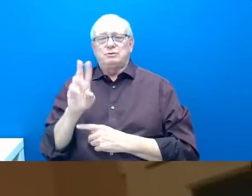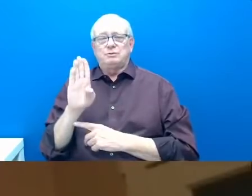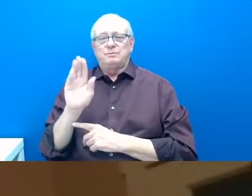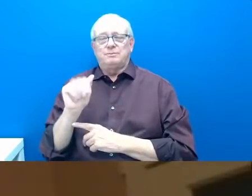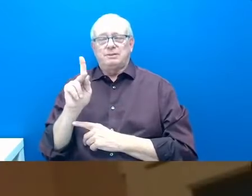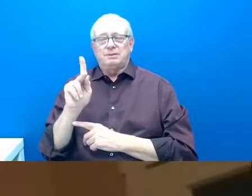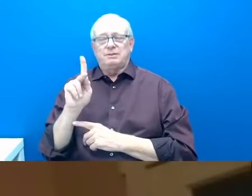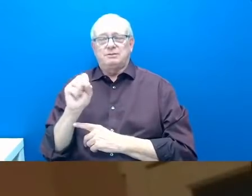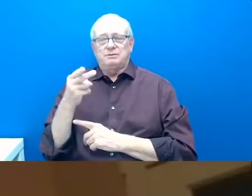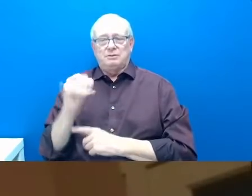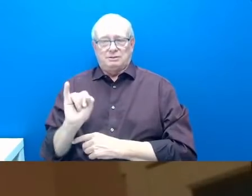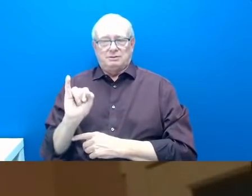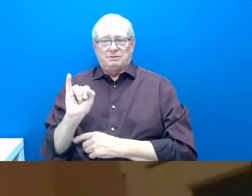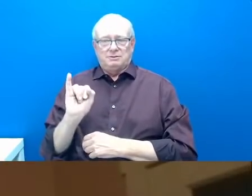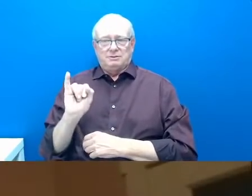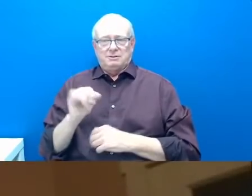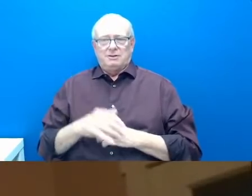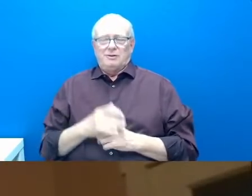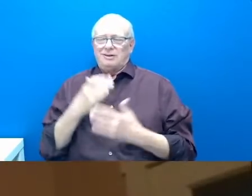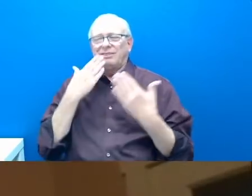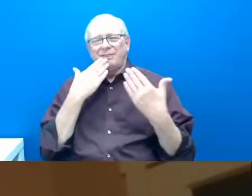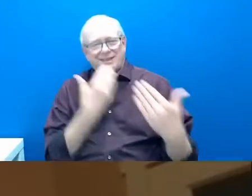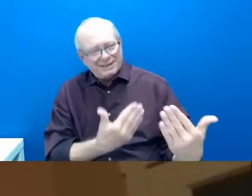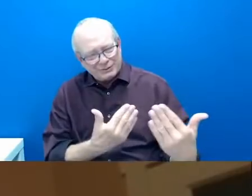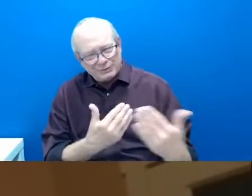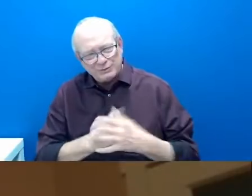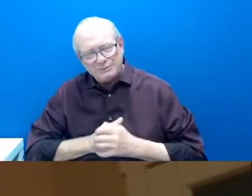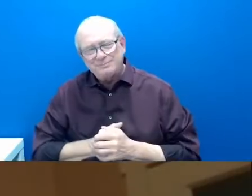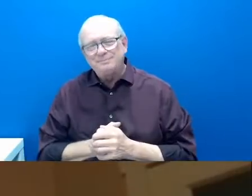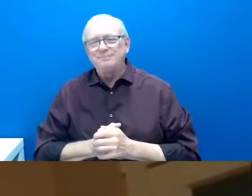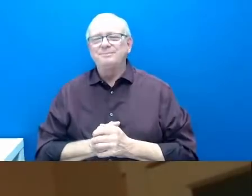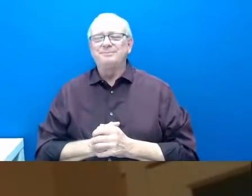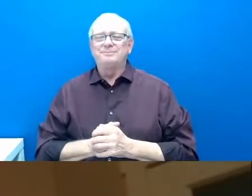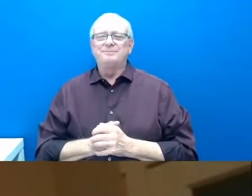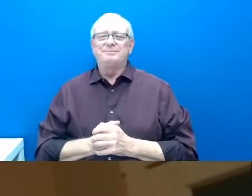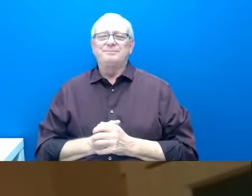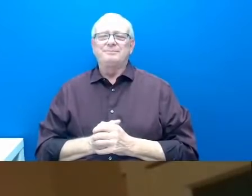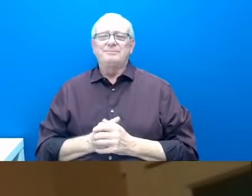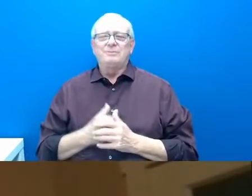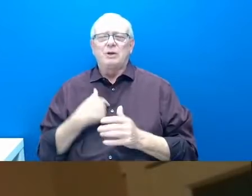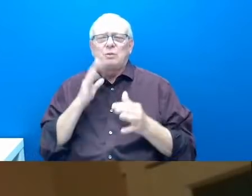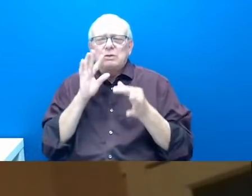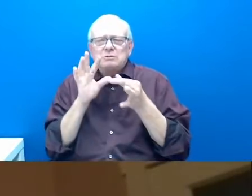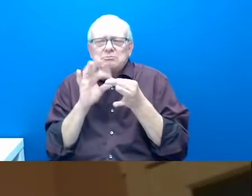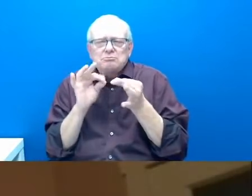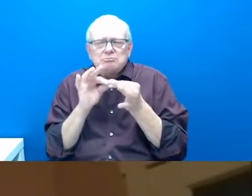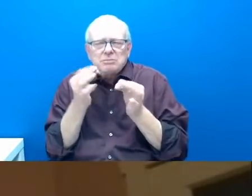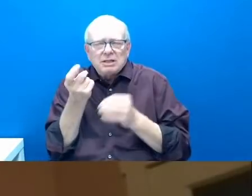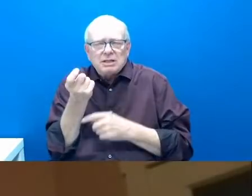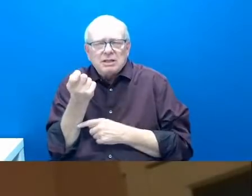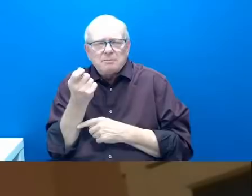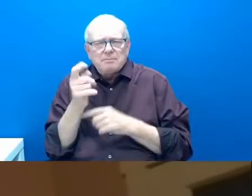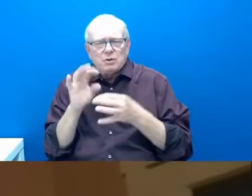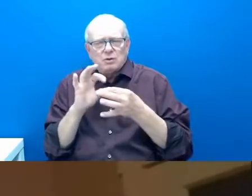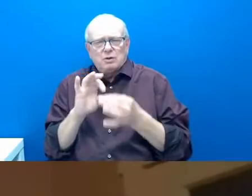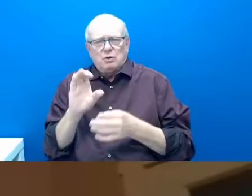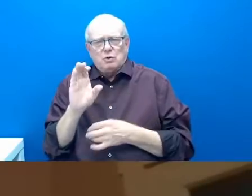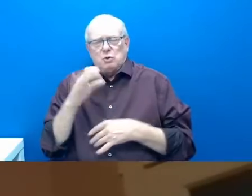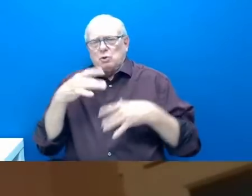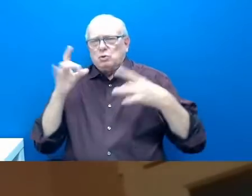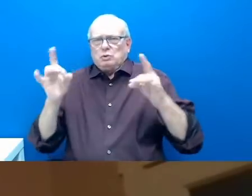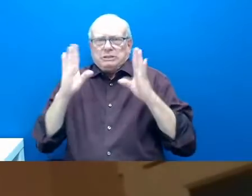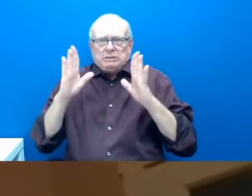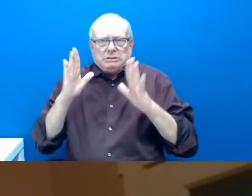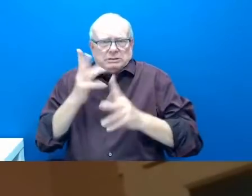Thanks, Dr. Schwartz. So I'm going to be talking a little bit about the critical care protocol. And before I get into the